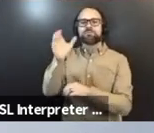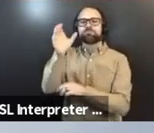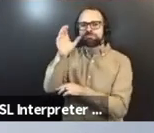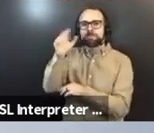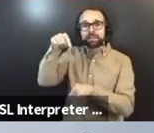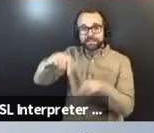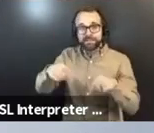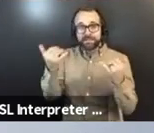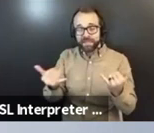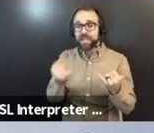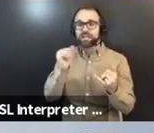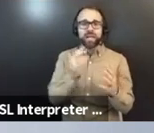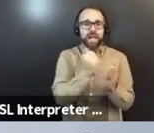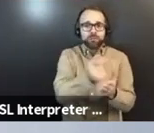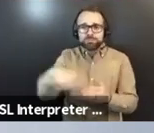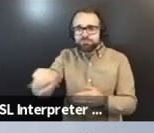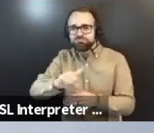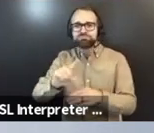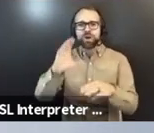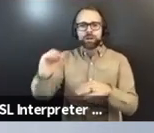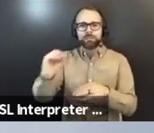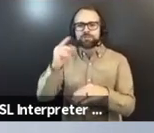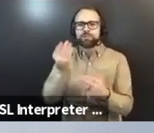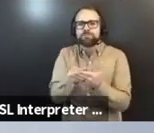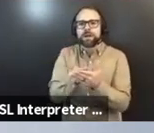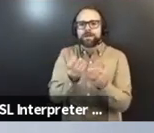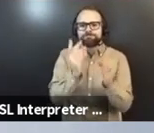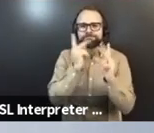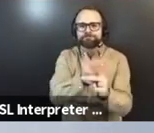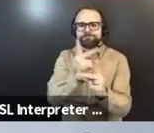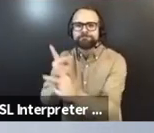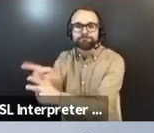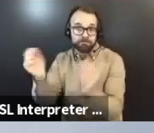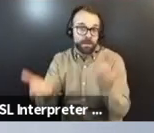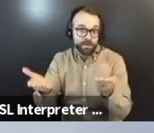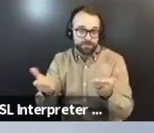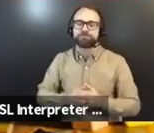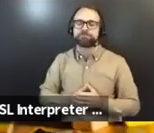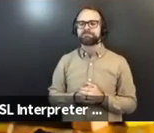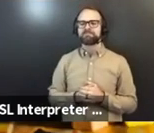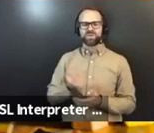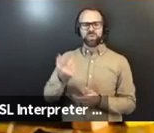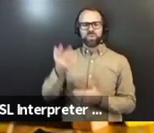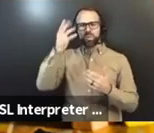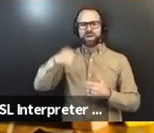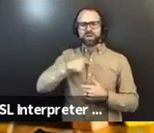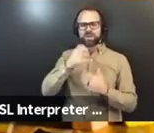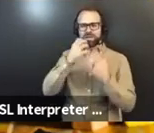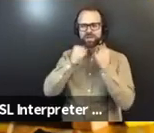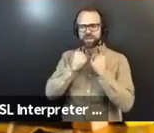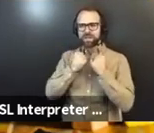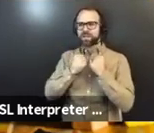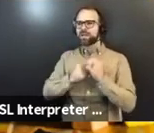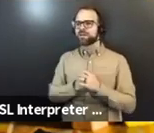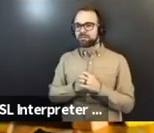be able to assist your companies with some sort of funding solution. So why do we care? You know, well, first is what